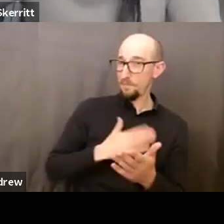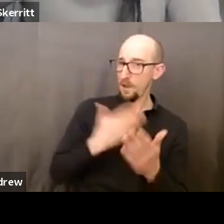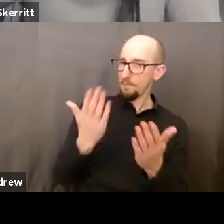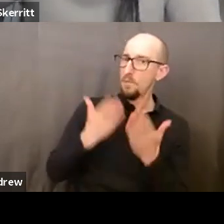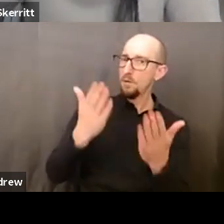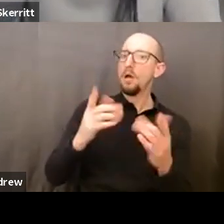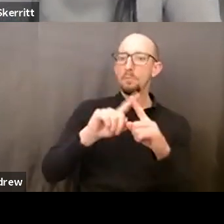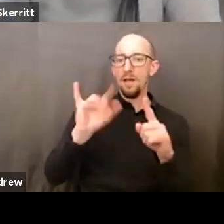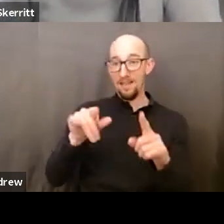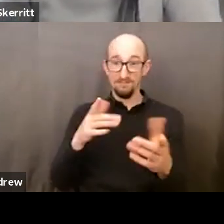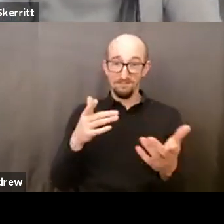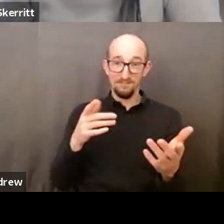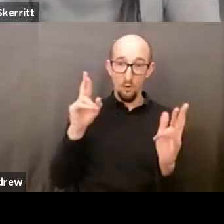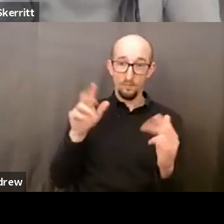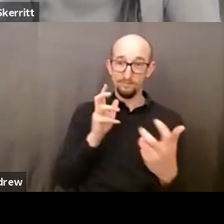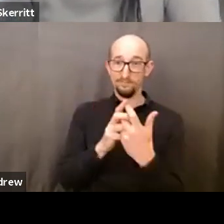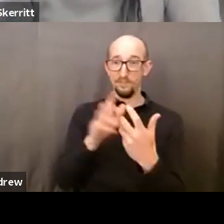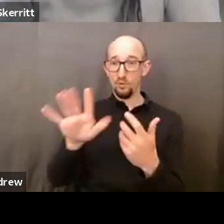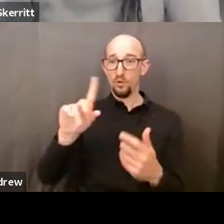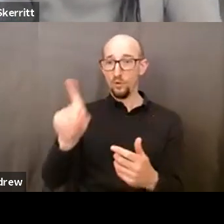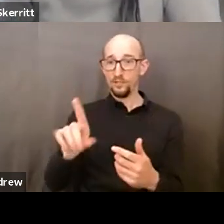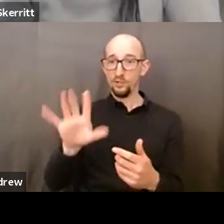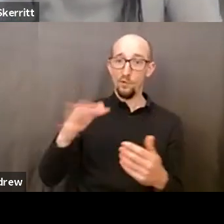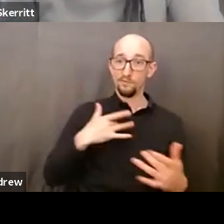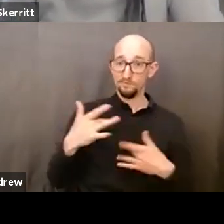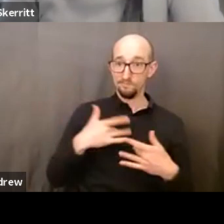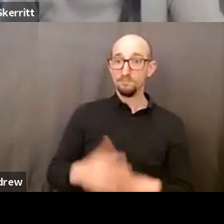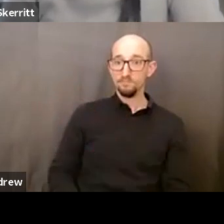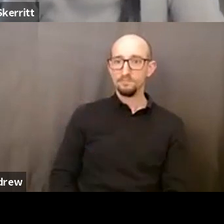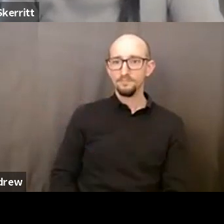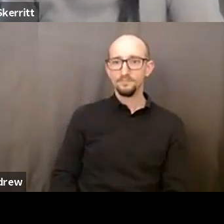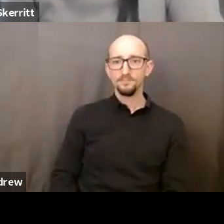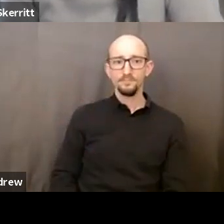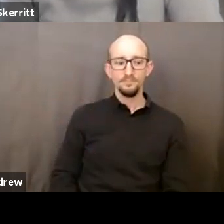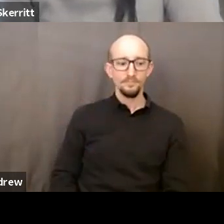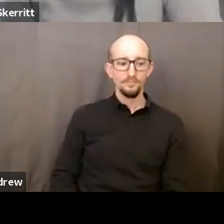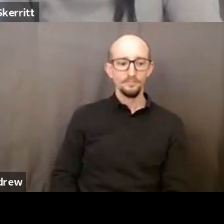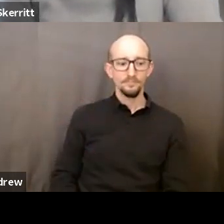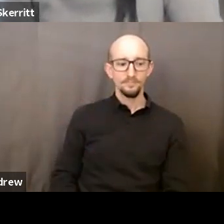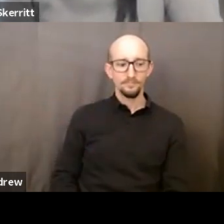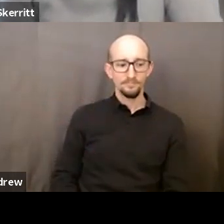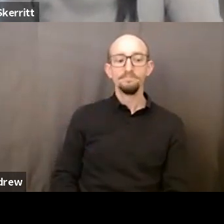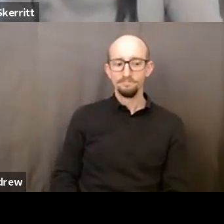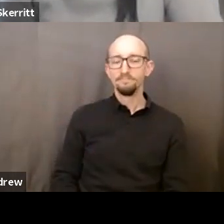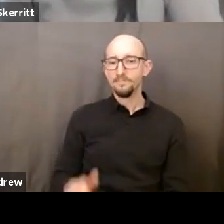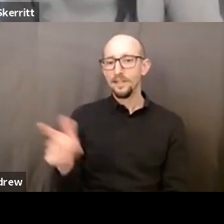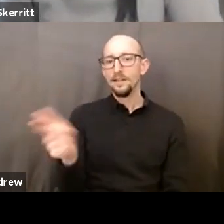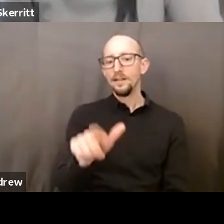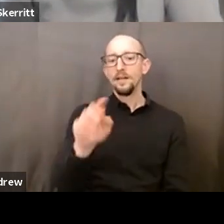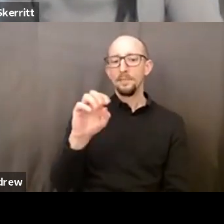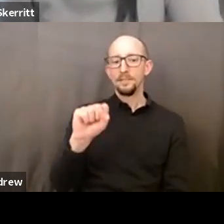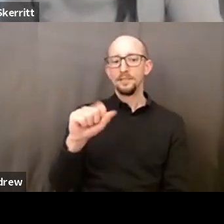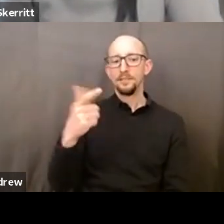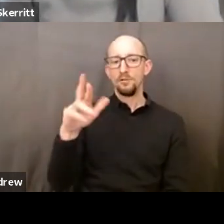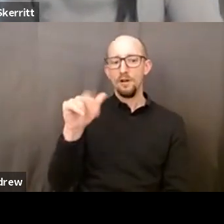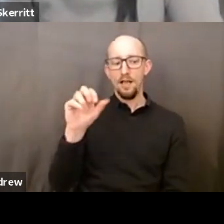conversation. Ms. Grassa? Thank you. Yeah, I wanted to comment on the lottery as well.